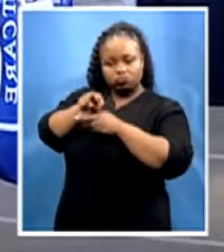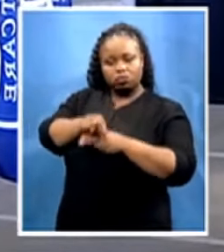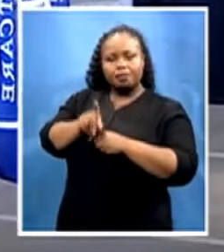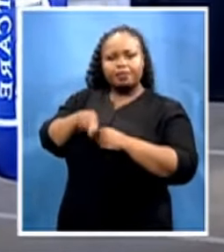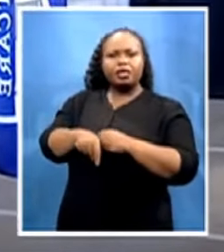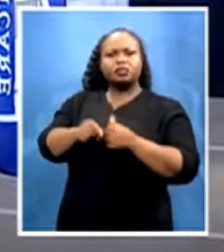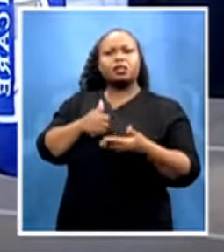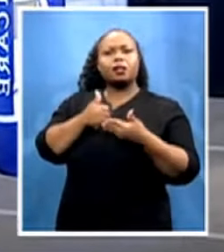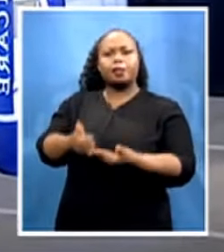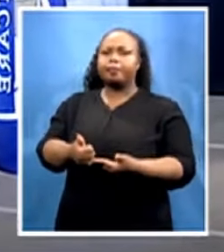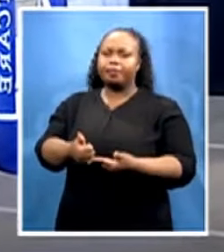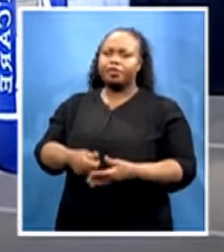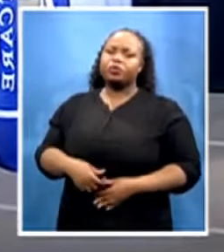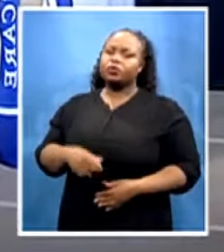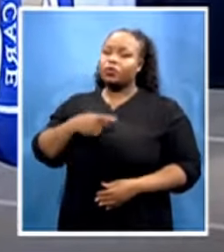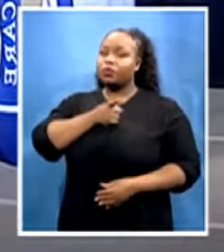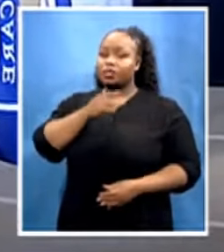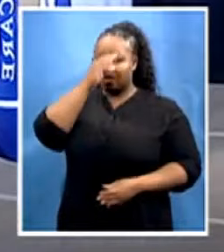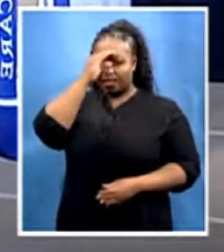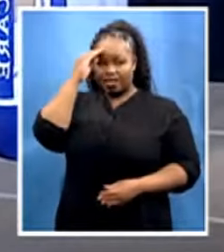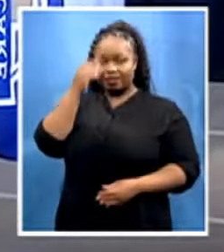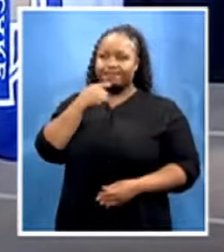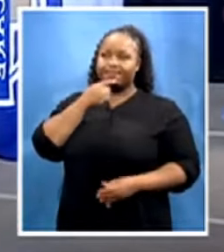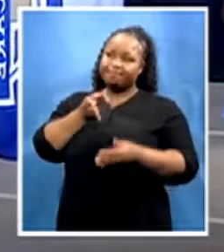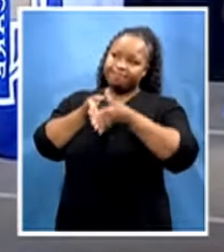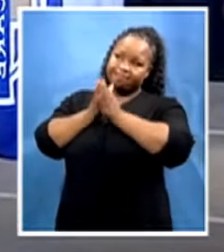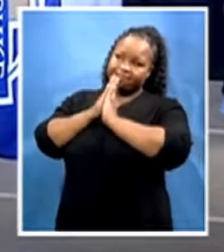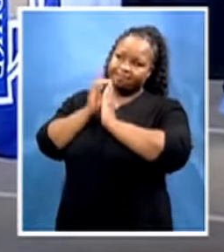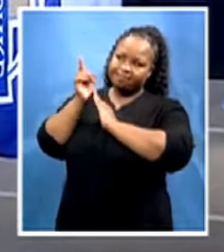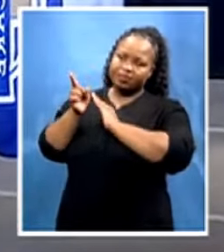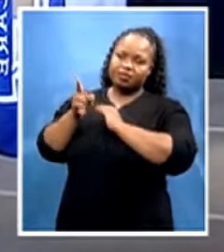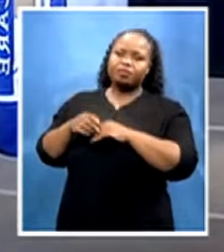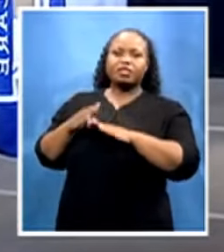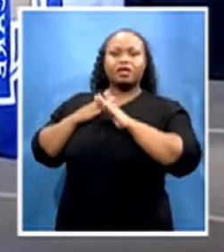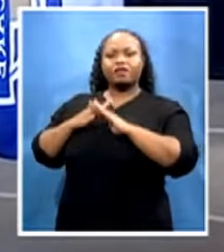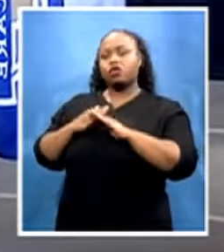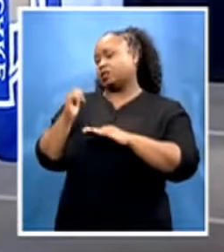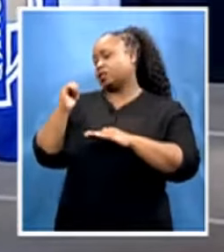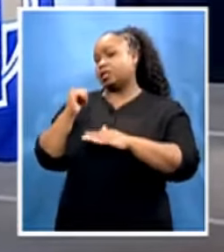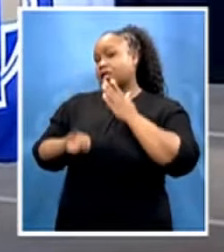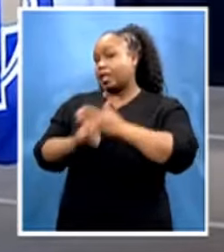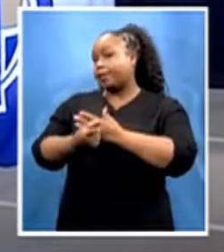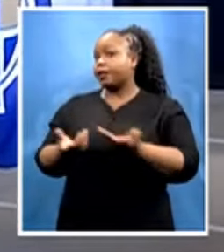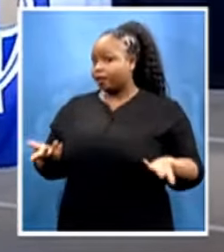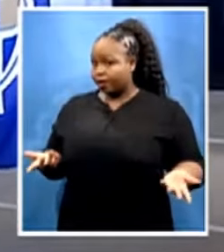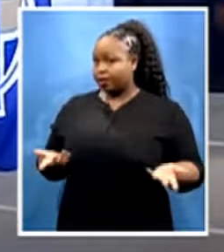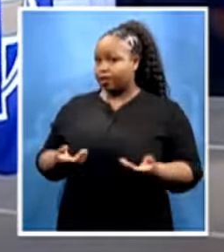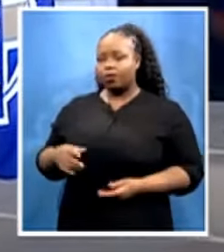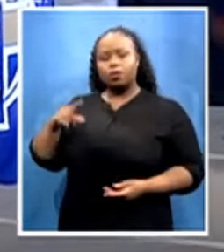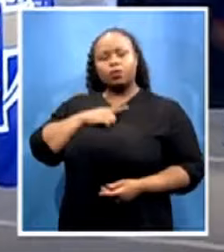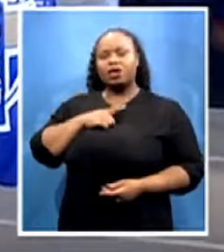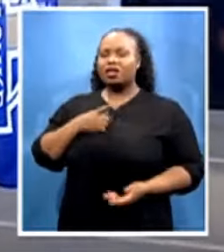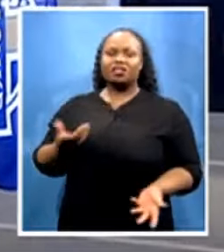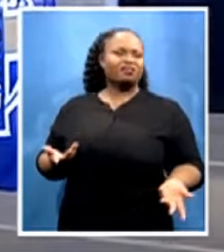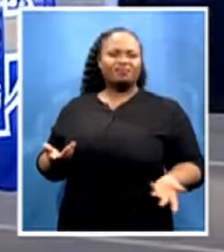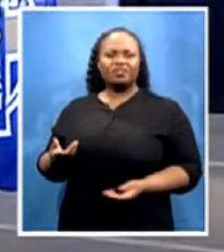say that we should avoid what we saw here, because it was so unnecessary. And for them to go